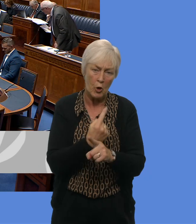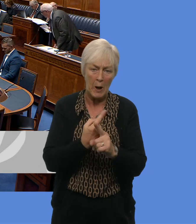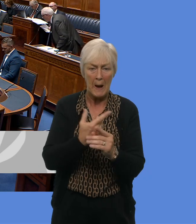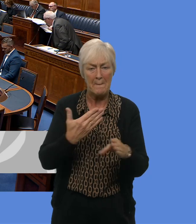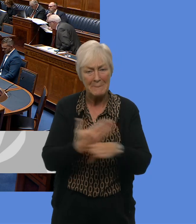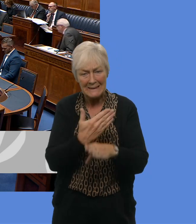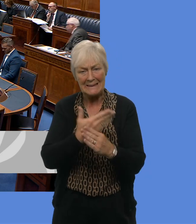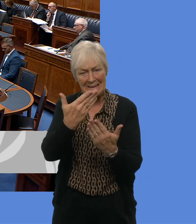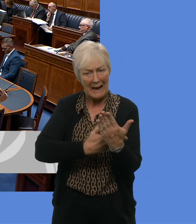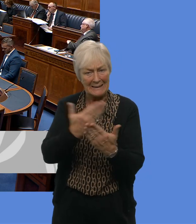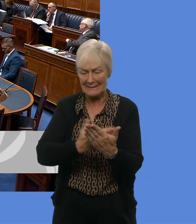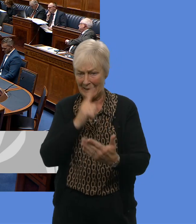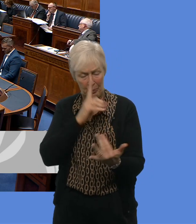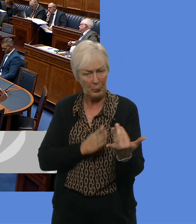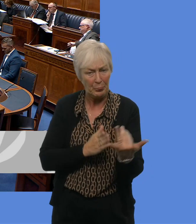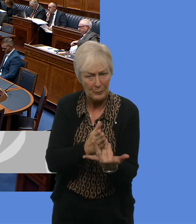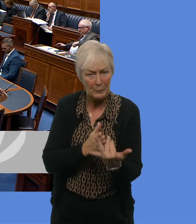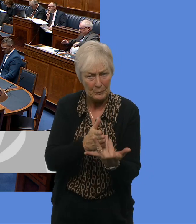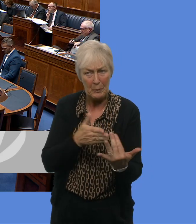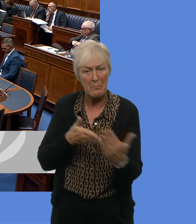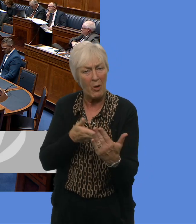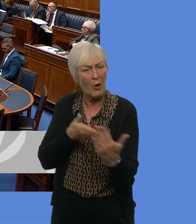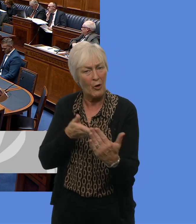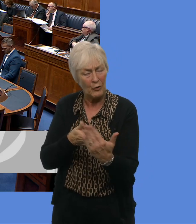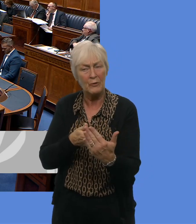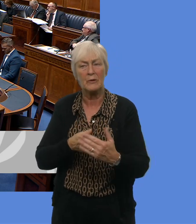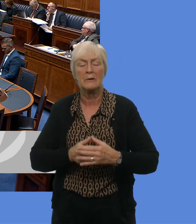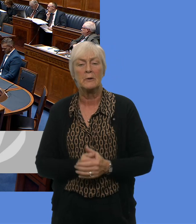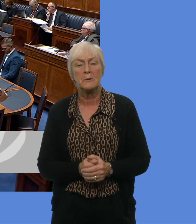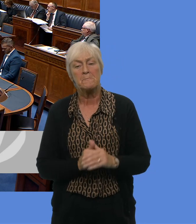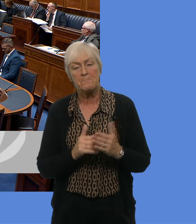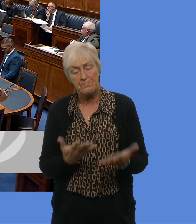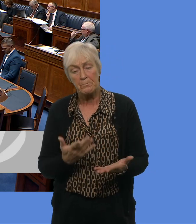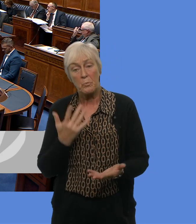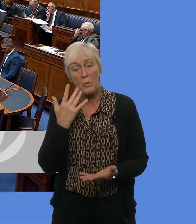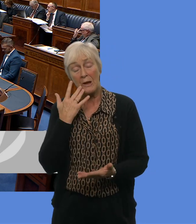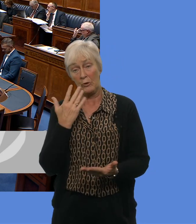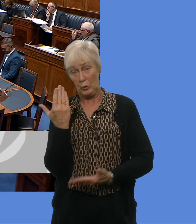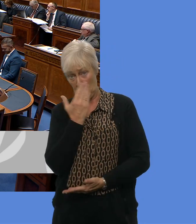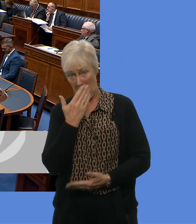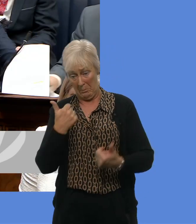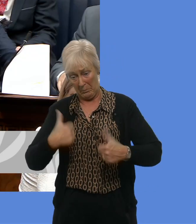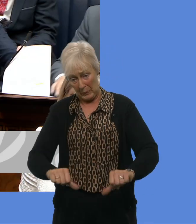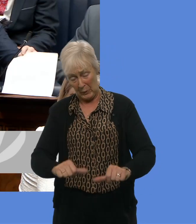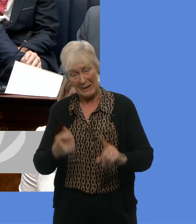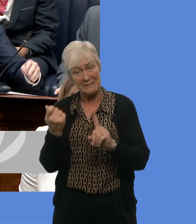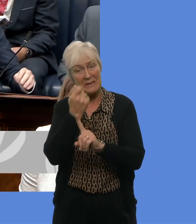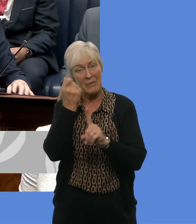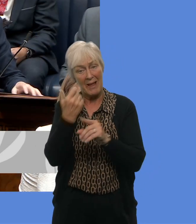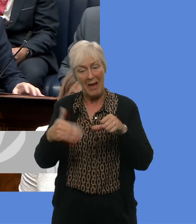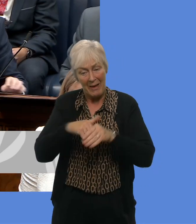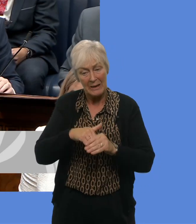Thank you. Minister. Well, Mr. Speaker, whenever a SEP, a school has been successful in that SEP